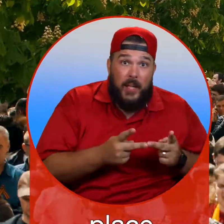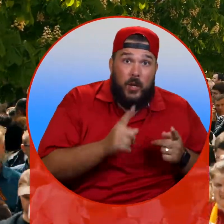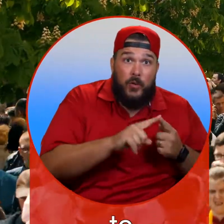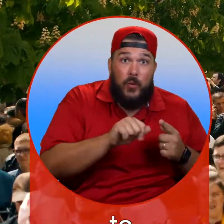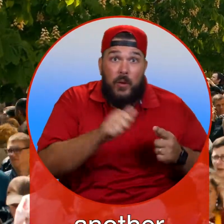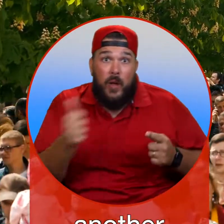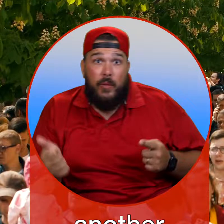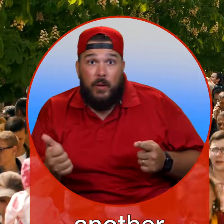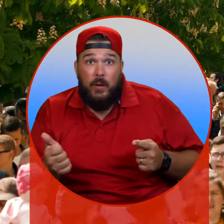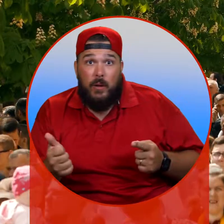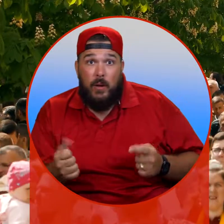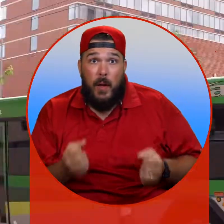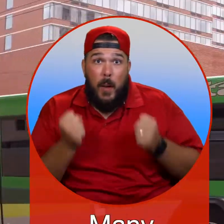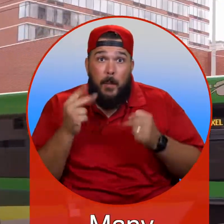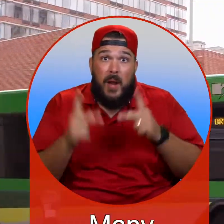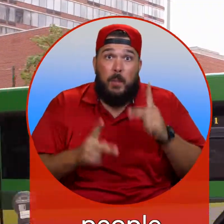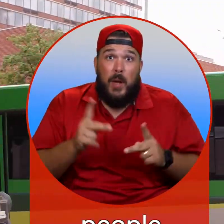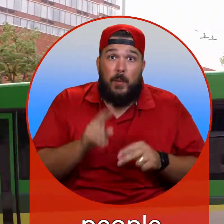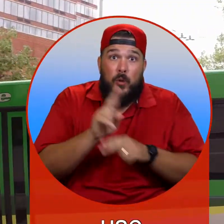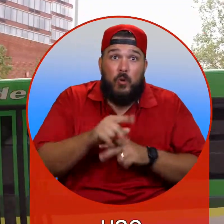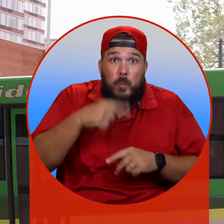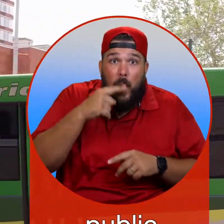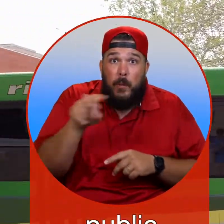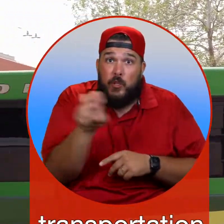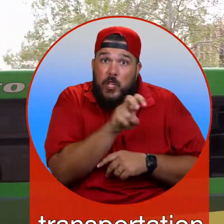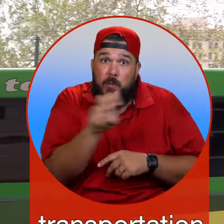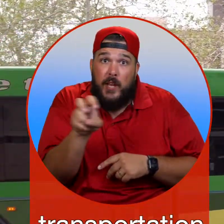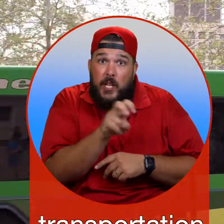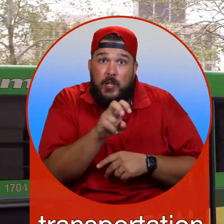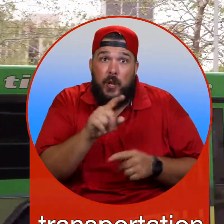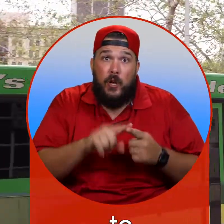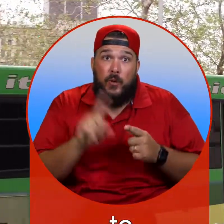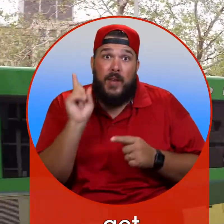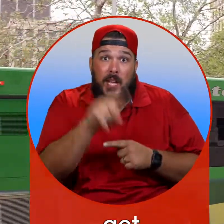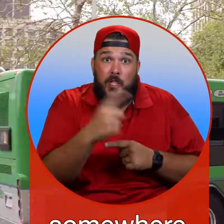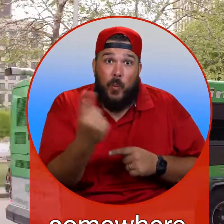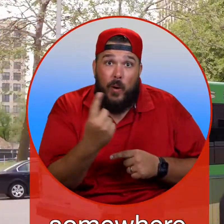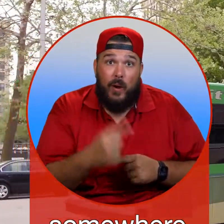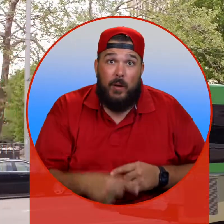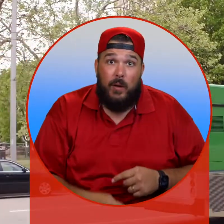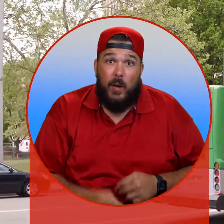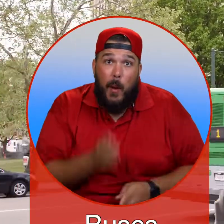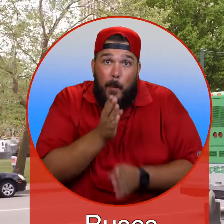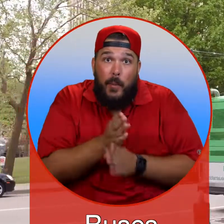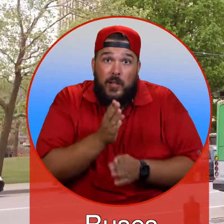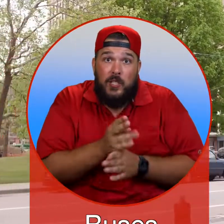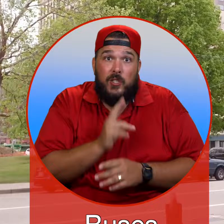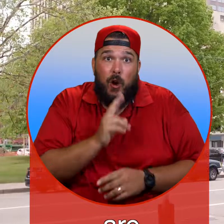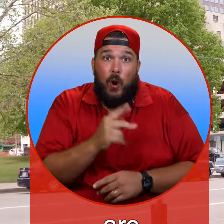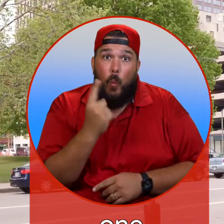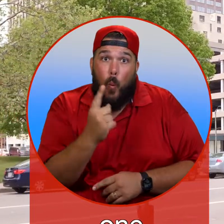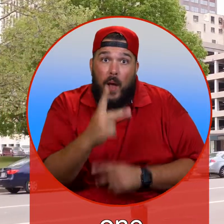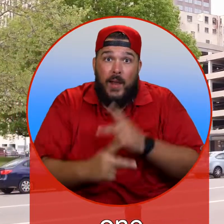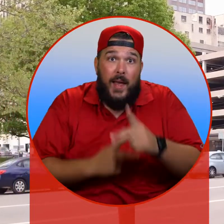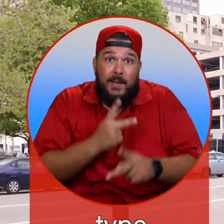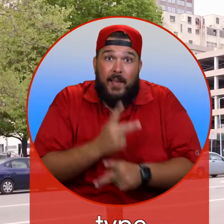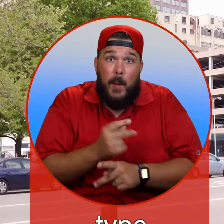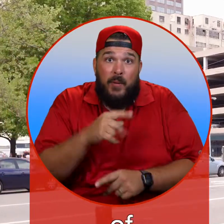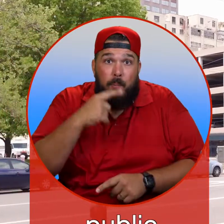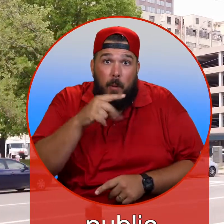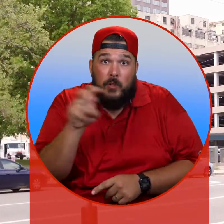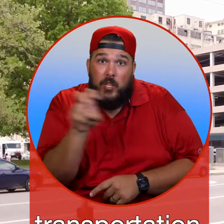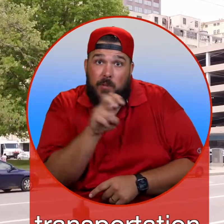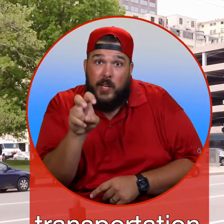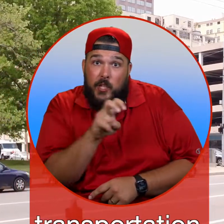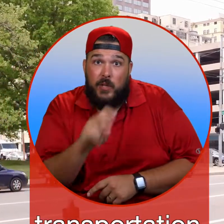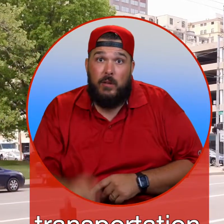one place to another. Many people use public transportation to get somewhere. Buses are one type